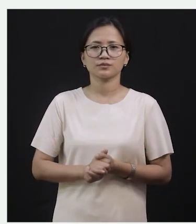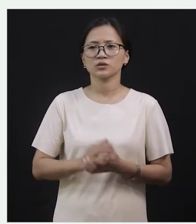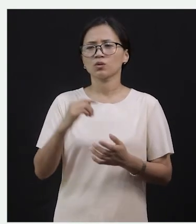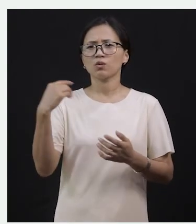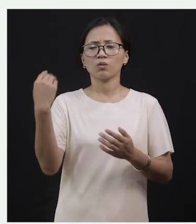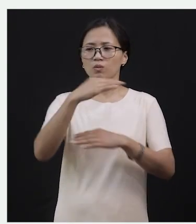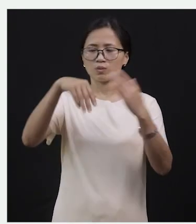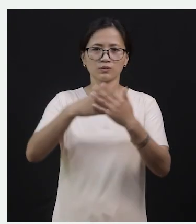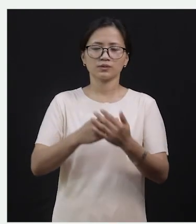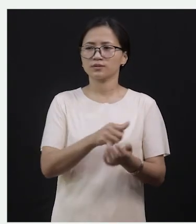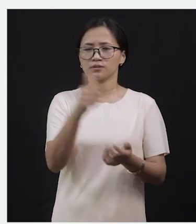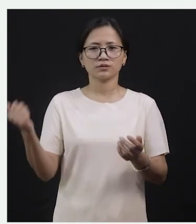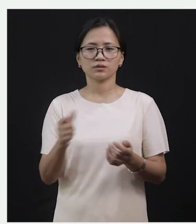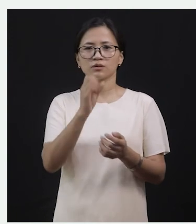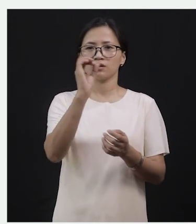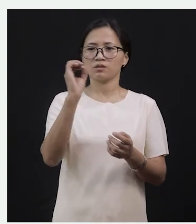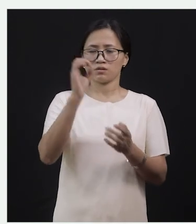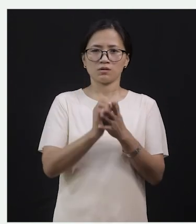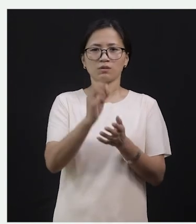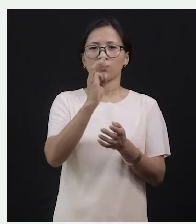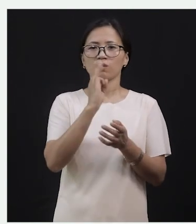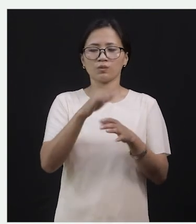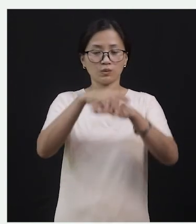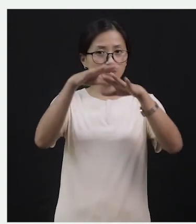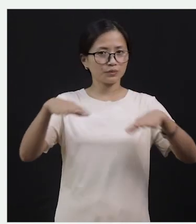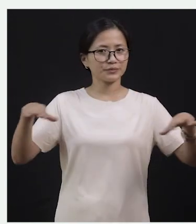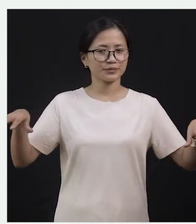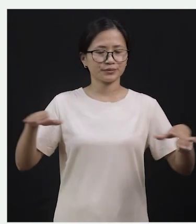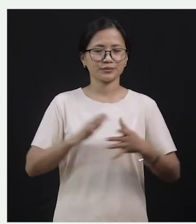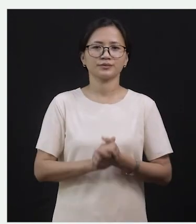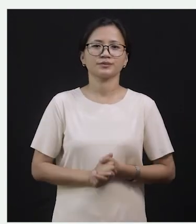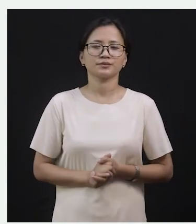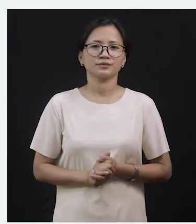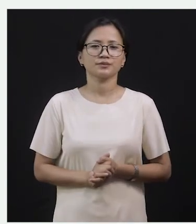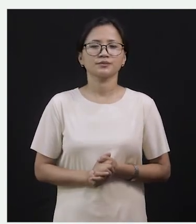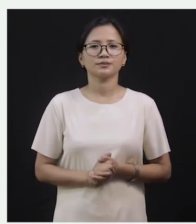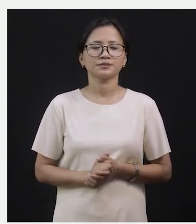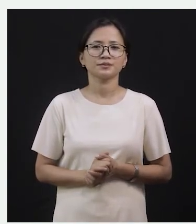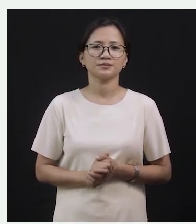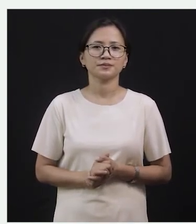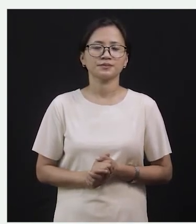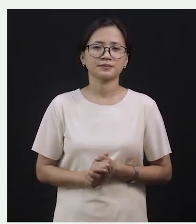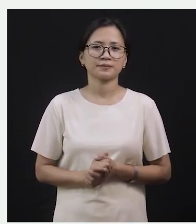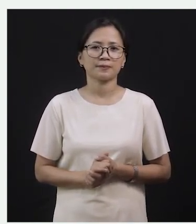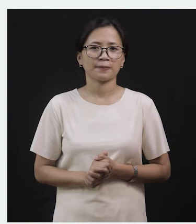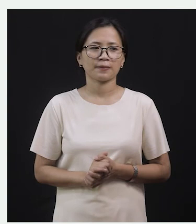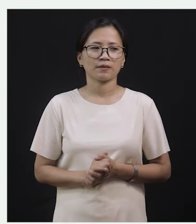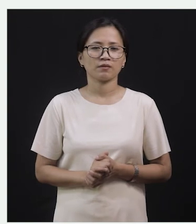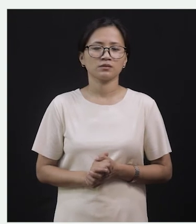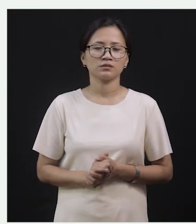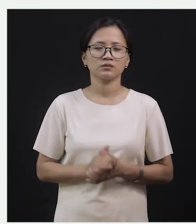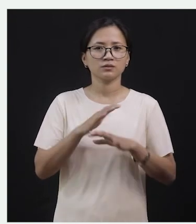all the other oceans, so it is also known as the island continent. Okay,